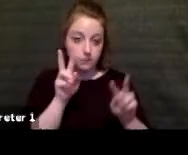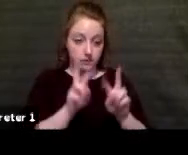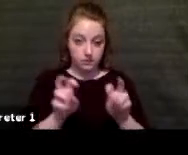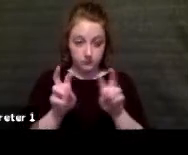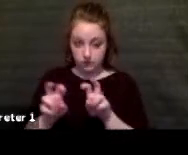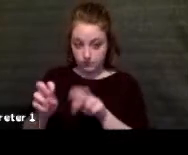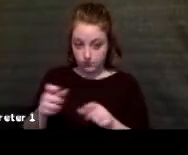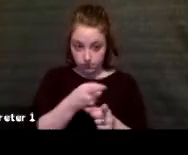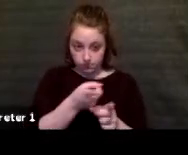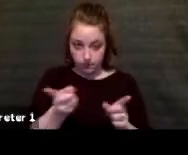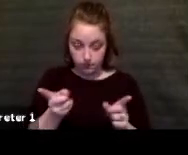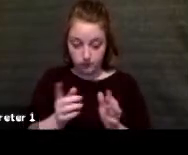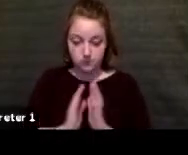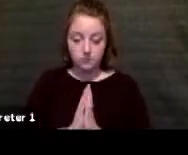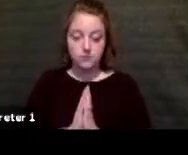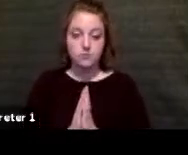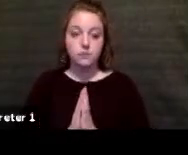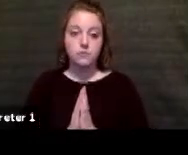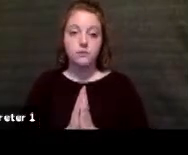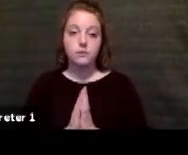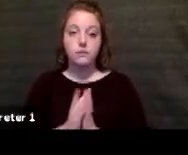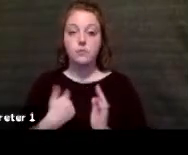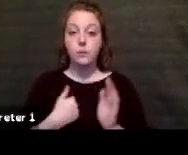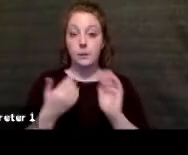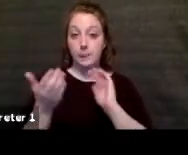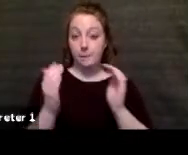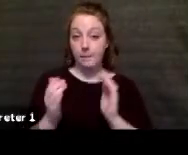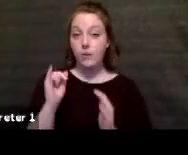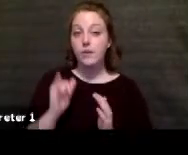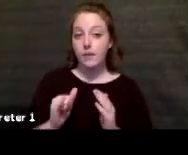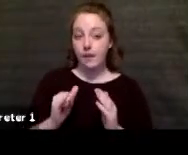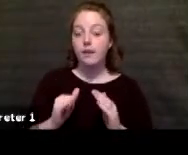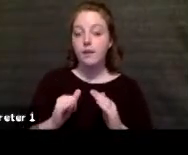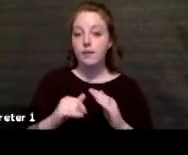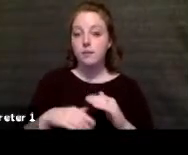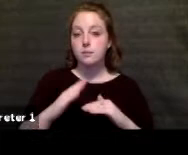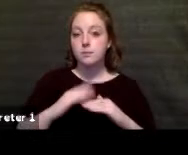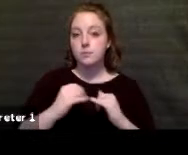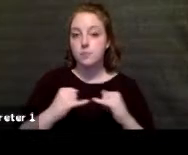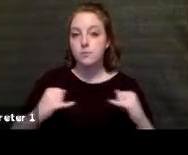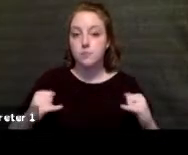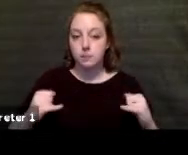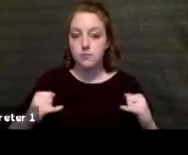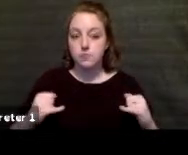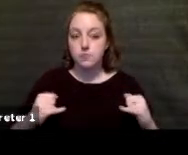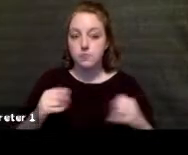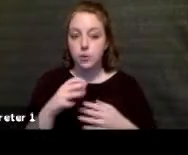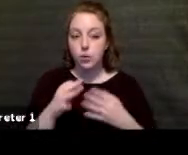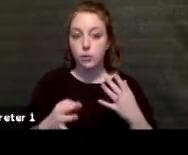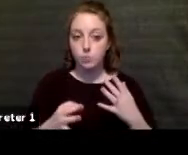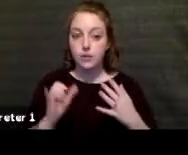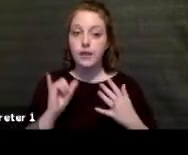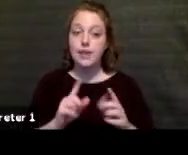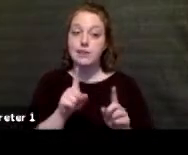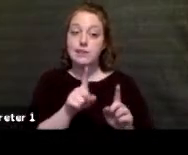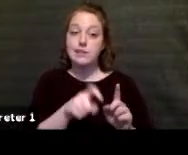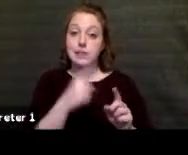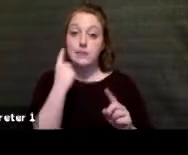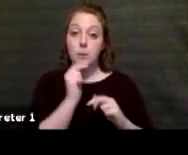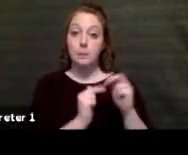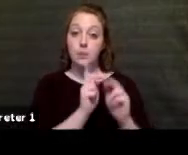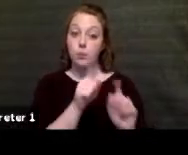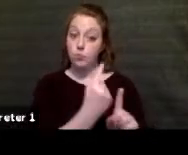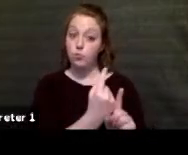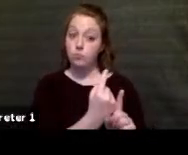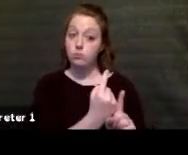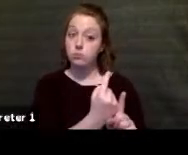when we compare and contrast the baseline option, which is addressing the facility condition assessment needs only, we would estimate those